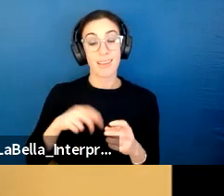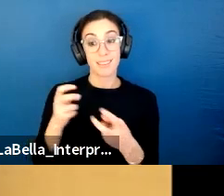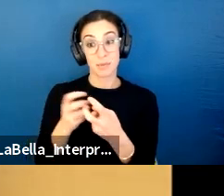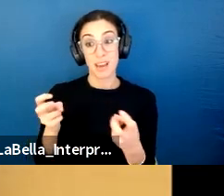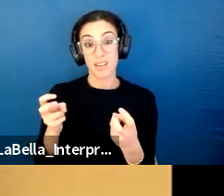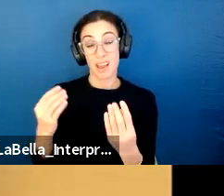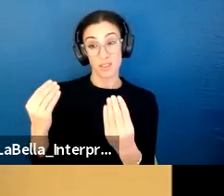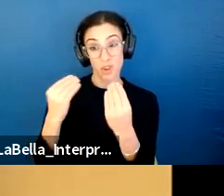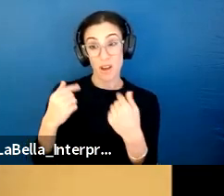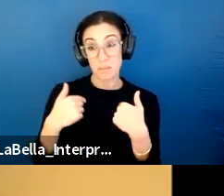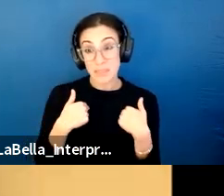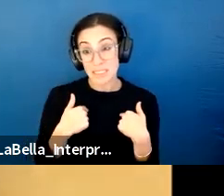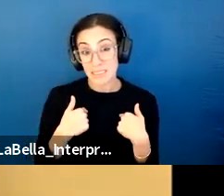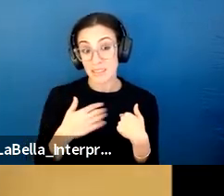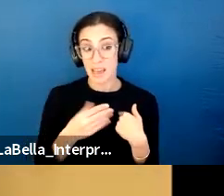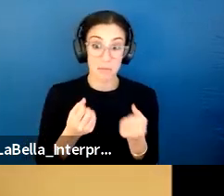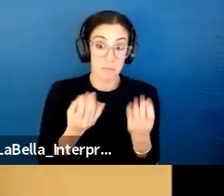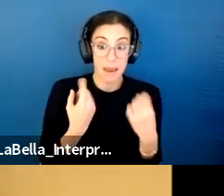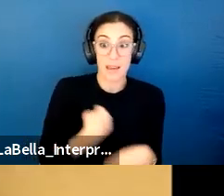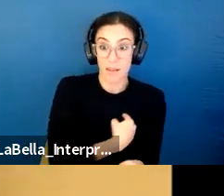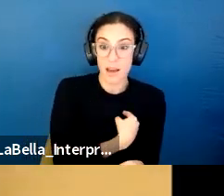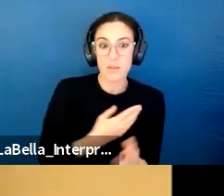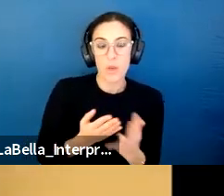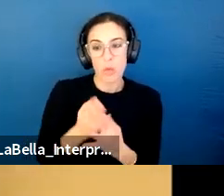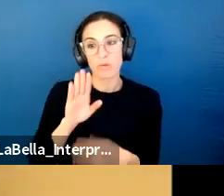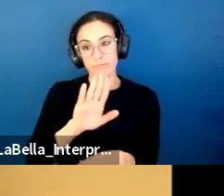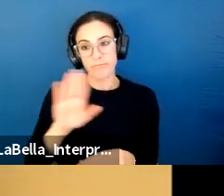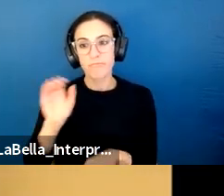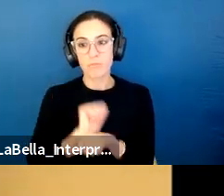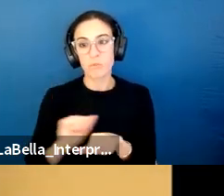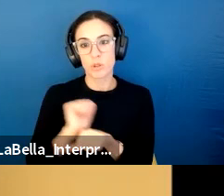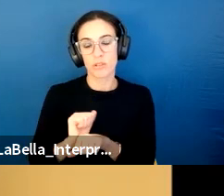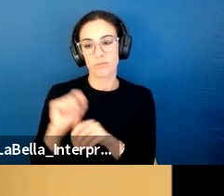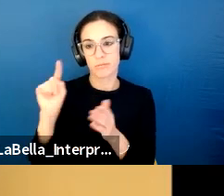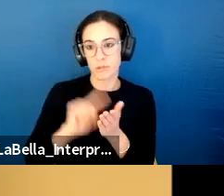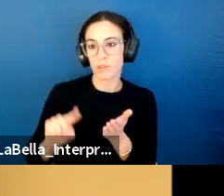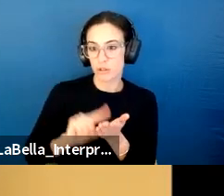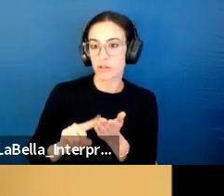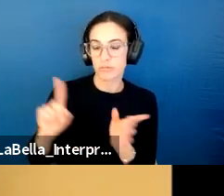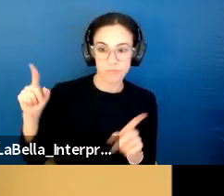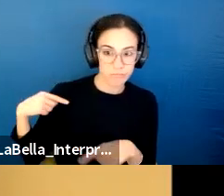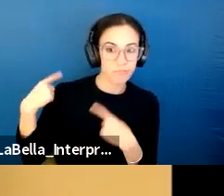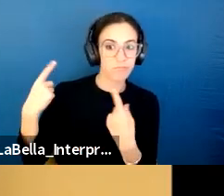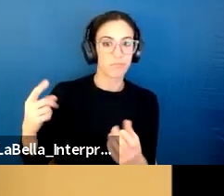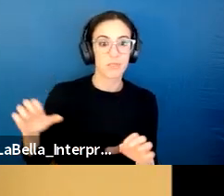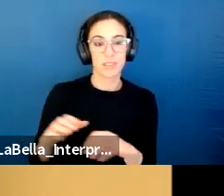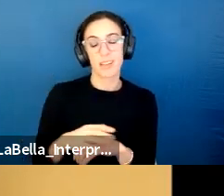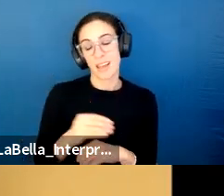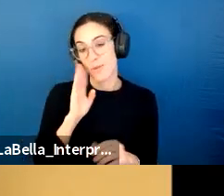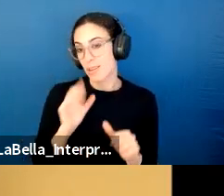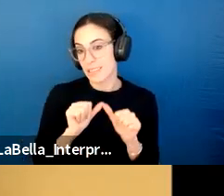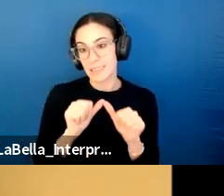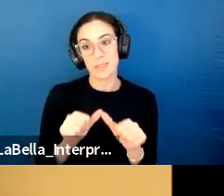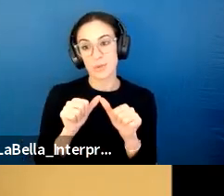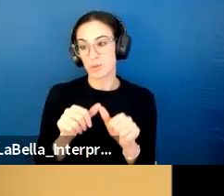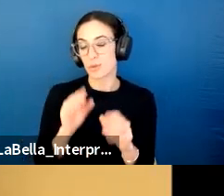me and many of us through the work and research that you've done thus far, and for what you'll no doubt continue to teach us in the